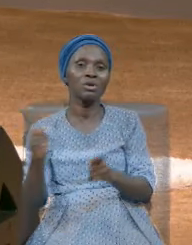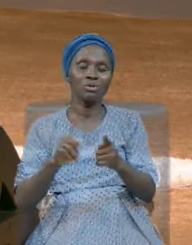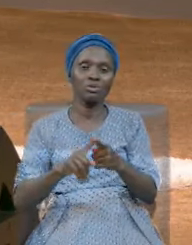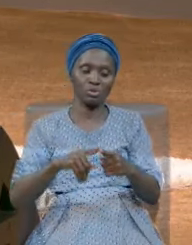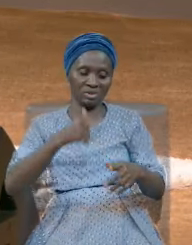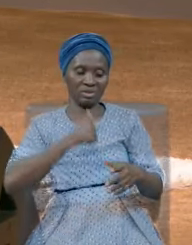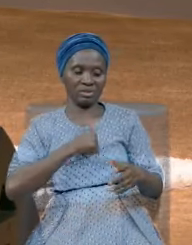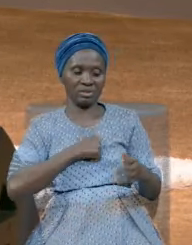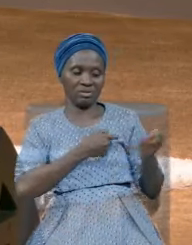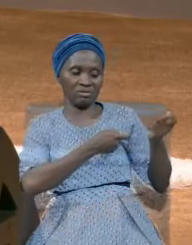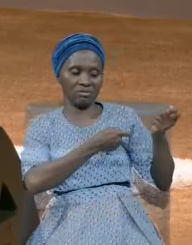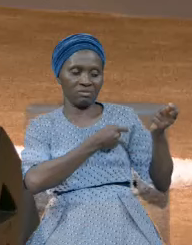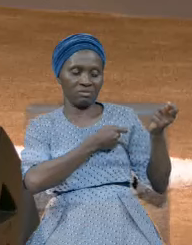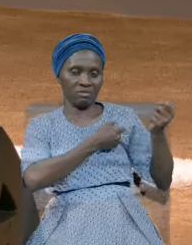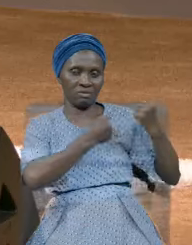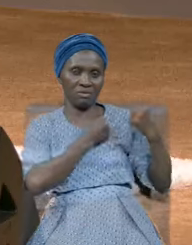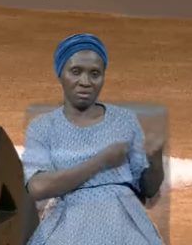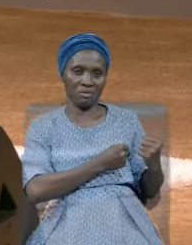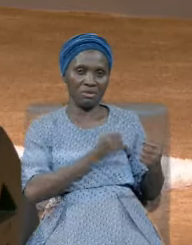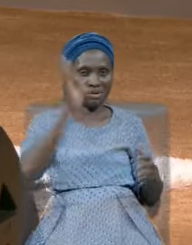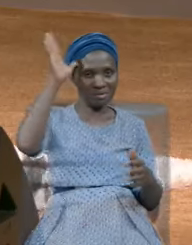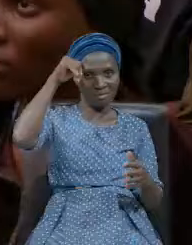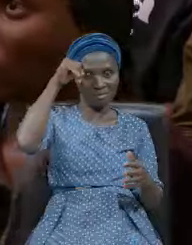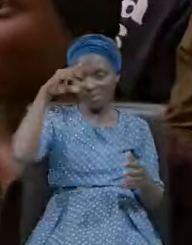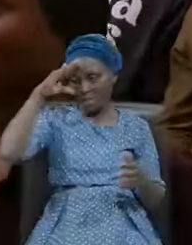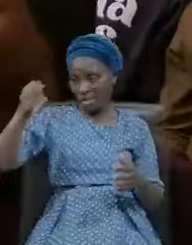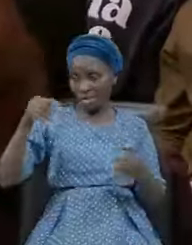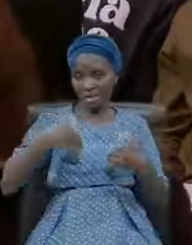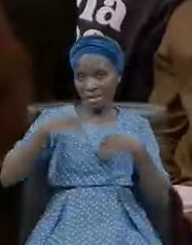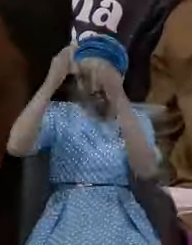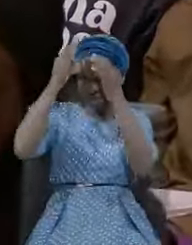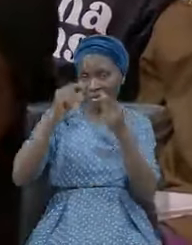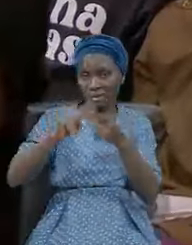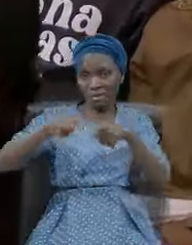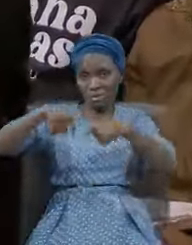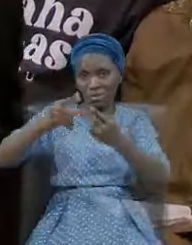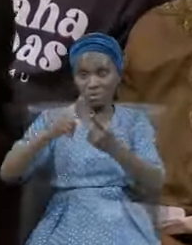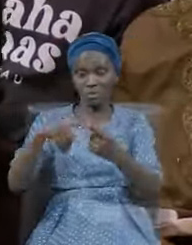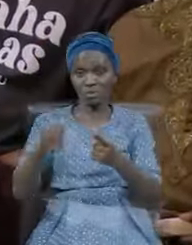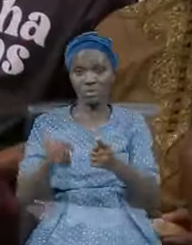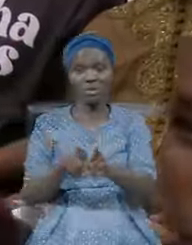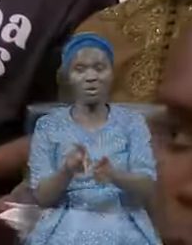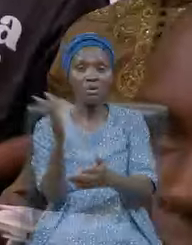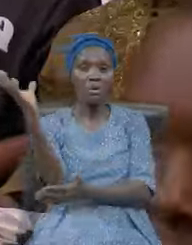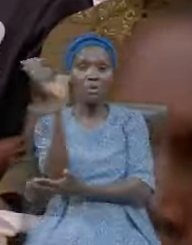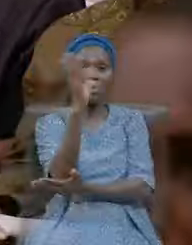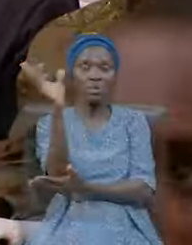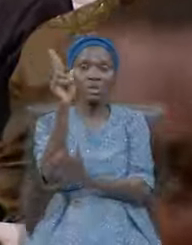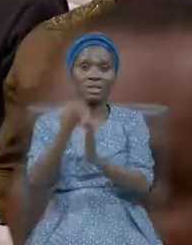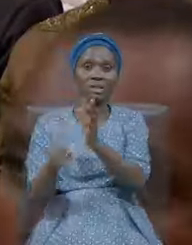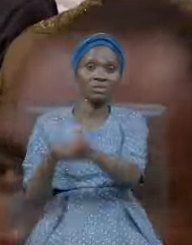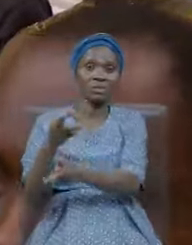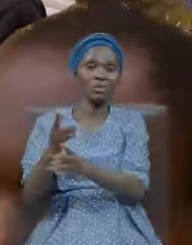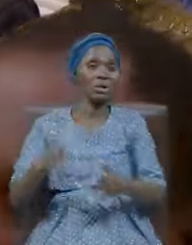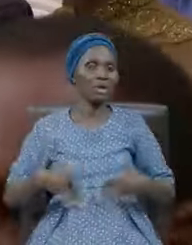willfulness. But he is prone to the wilderness life. But like Caleb, like Joshua, you make